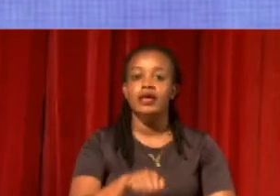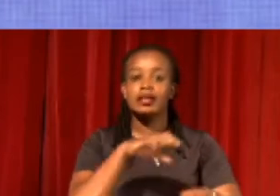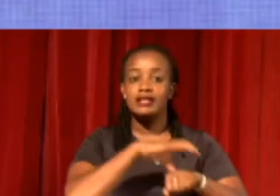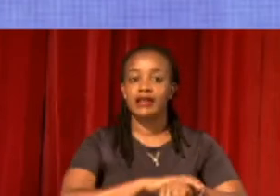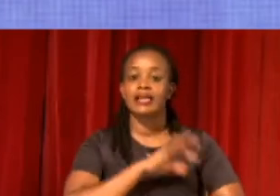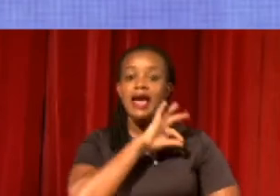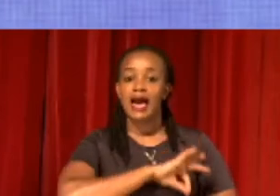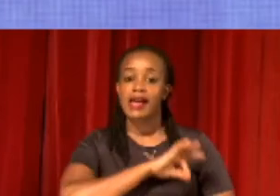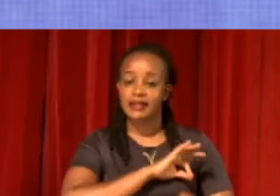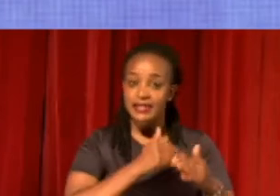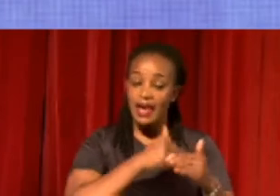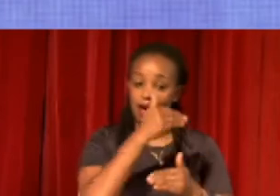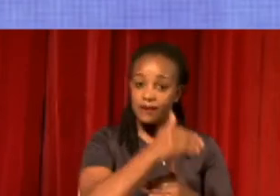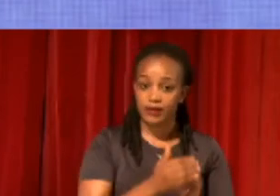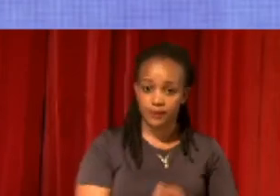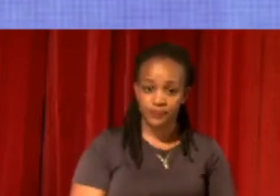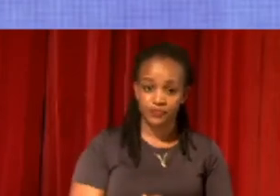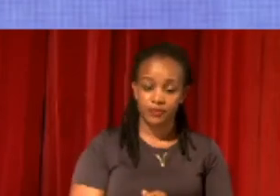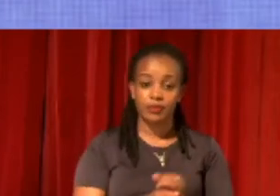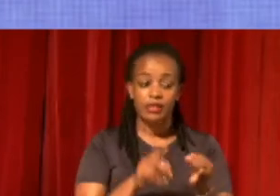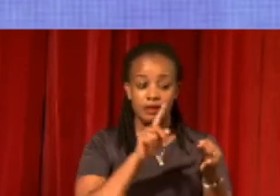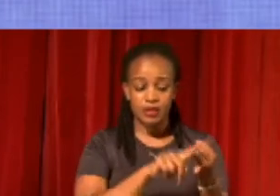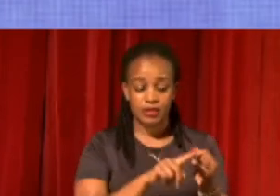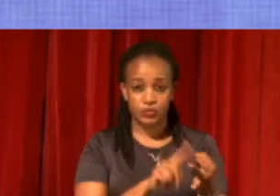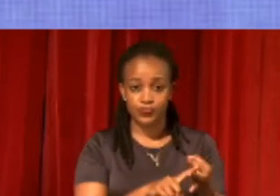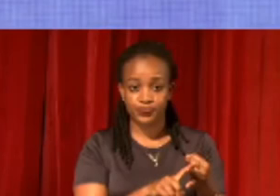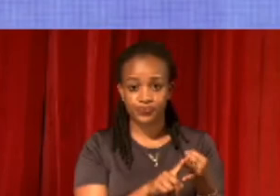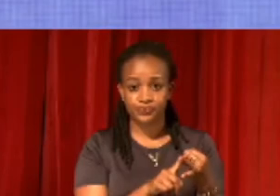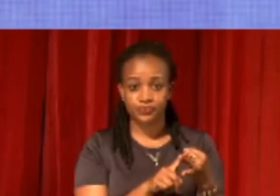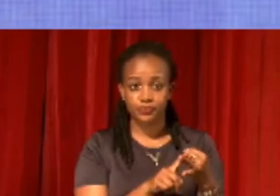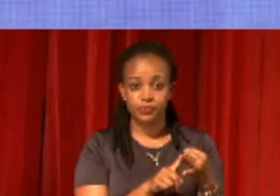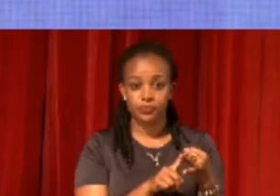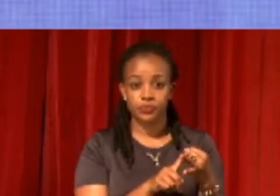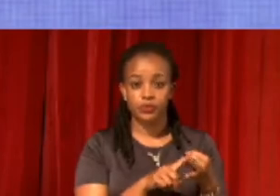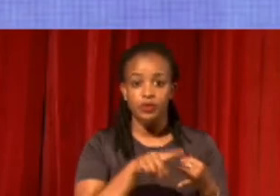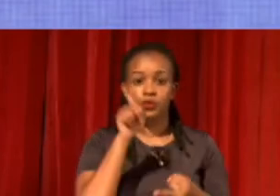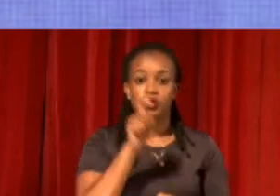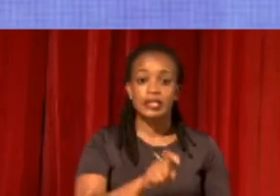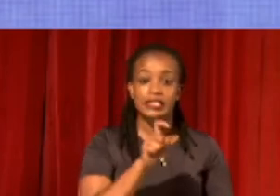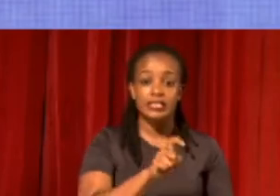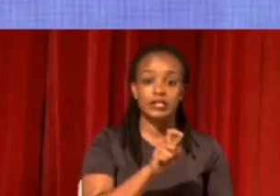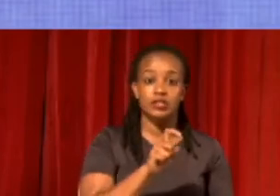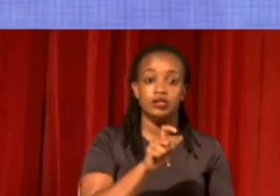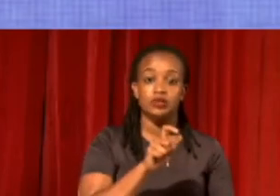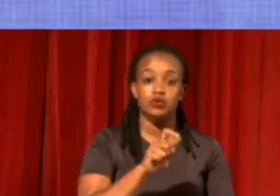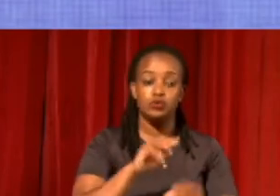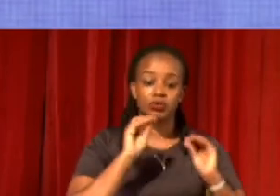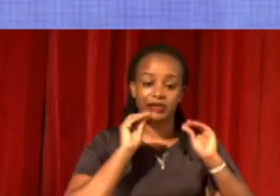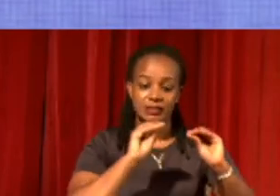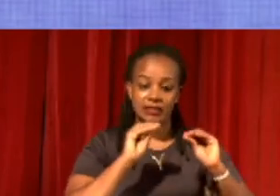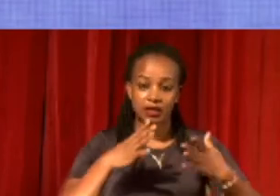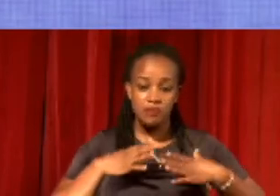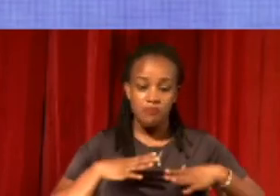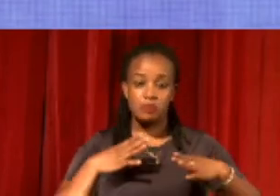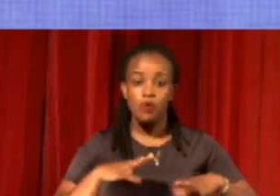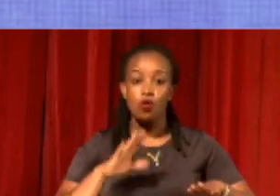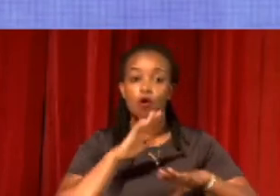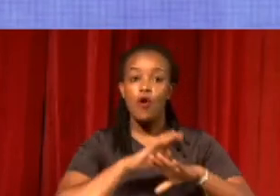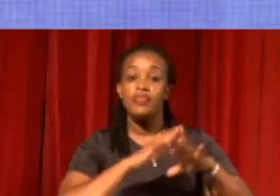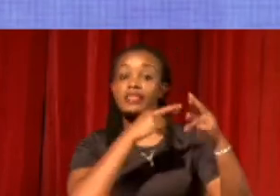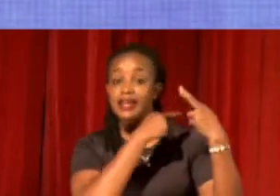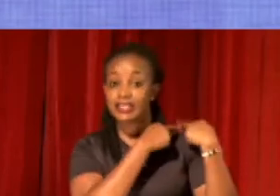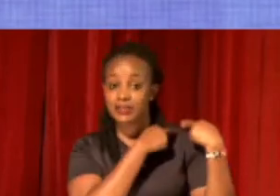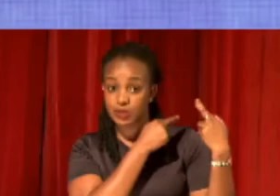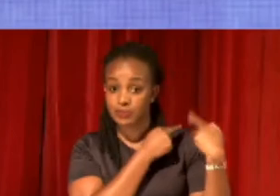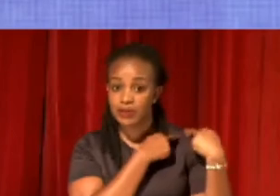afterwards. Number two, for me, also, we need to educate people on their mandate. As an artist,